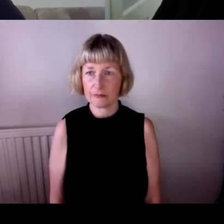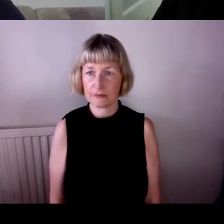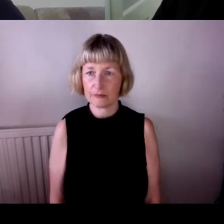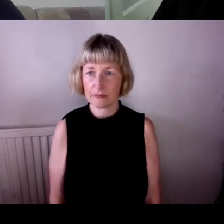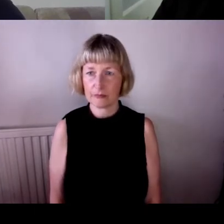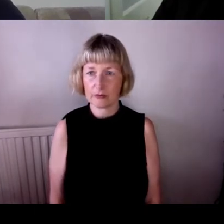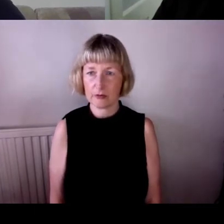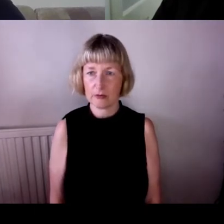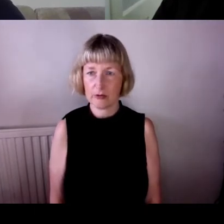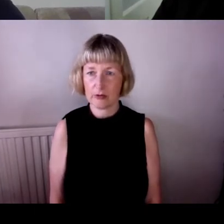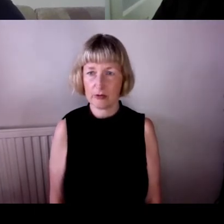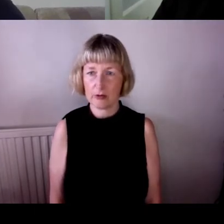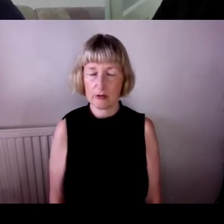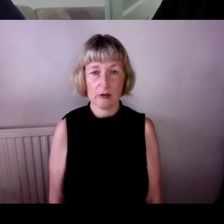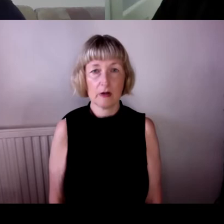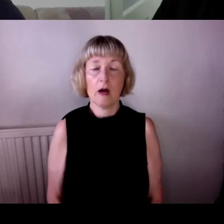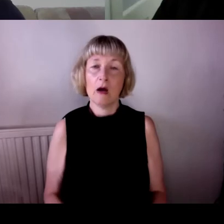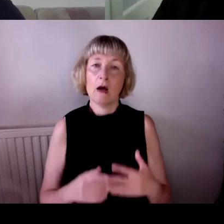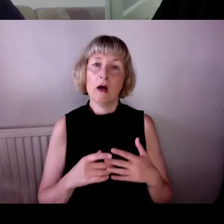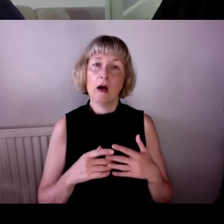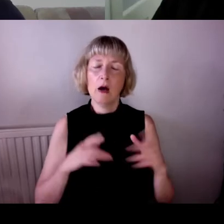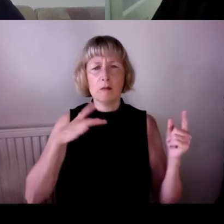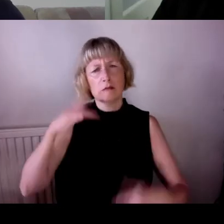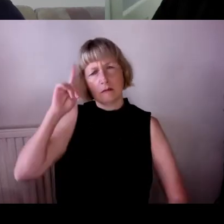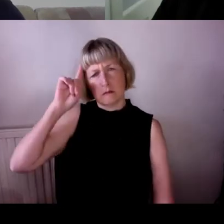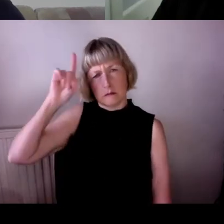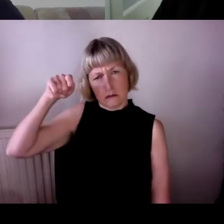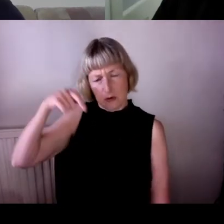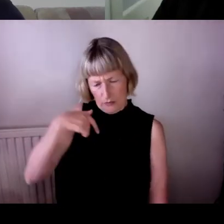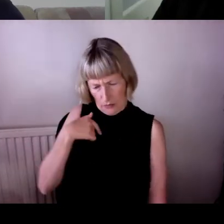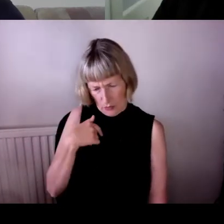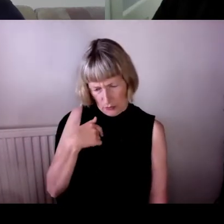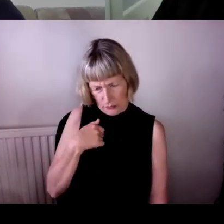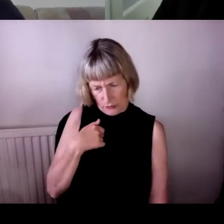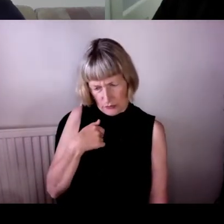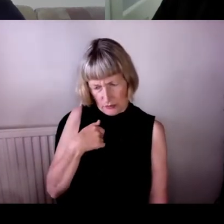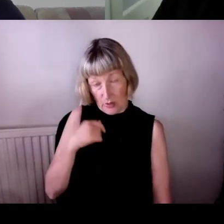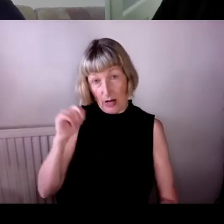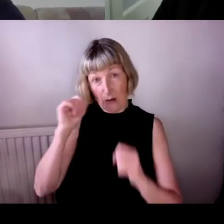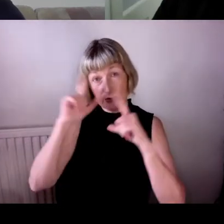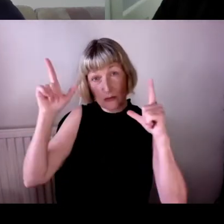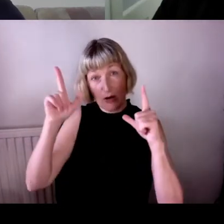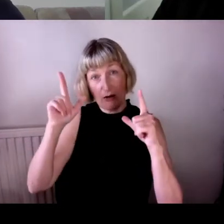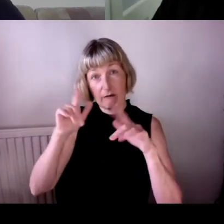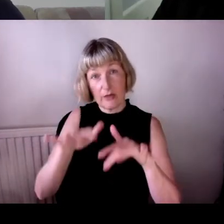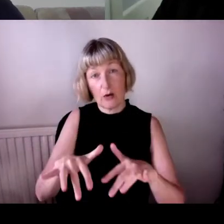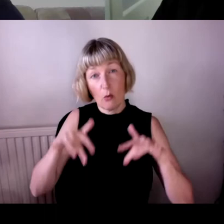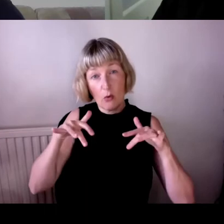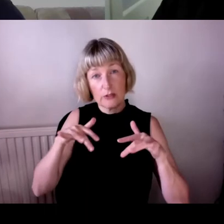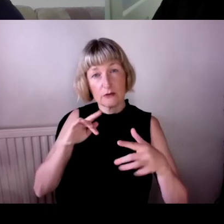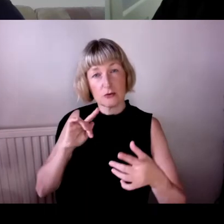Yeah, it's Lisa. I just had a thought that I was suddenly really aware of the audience reactions during that,